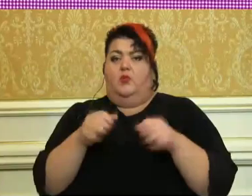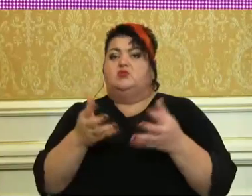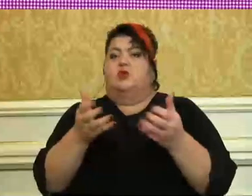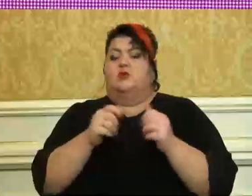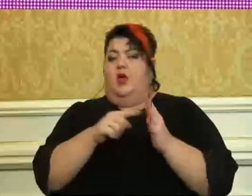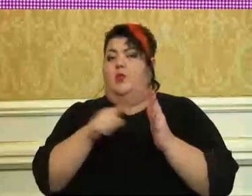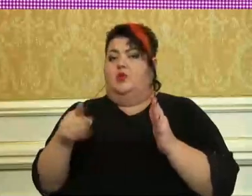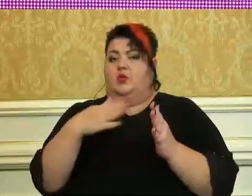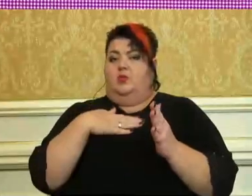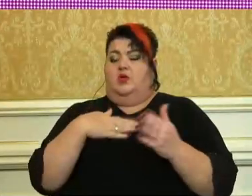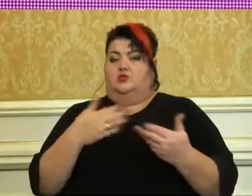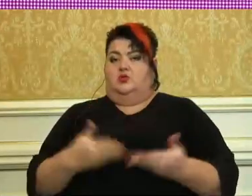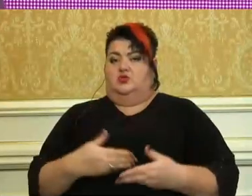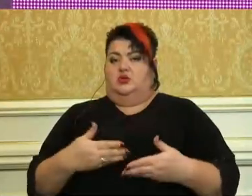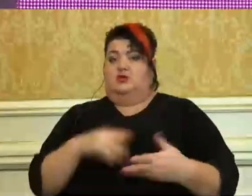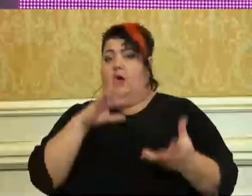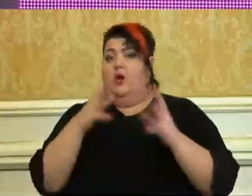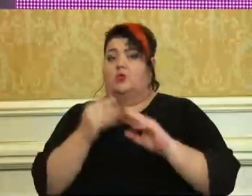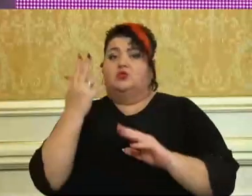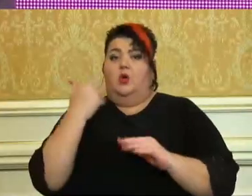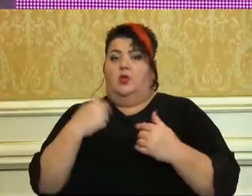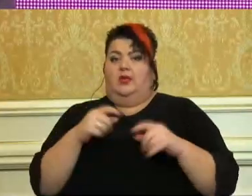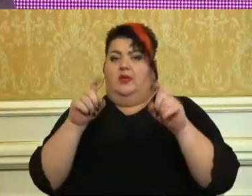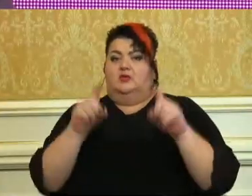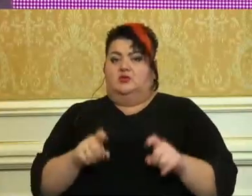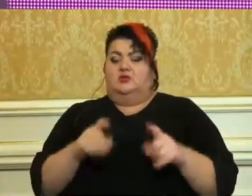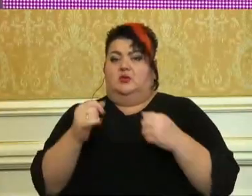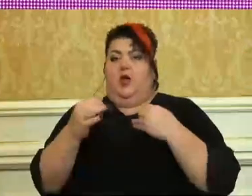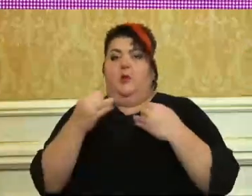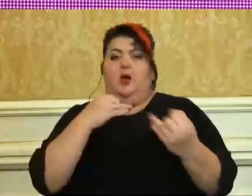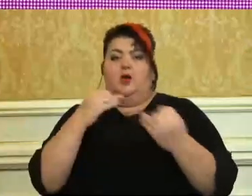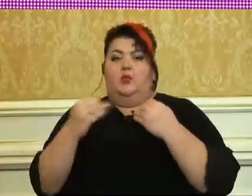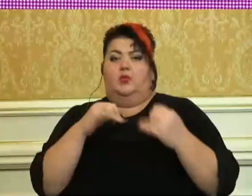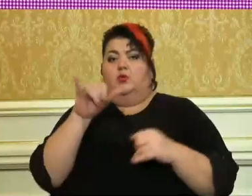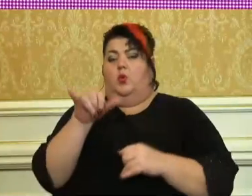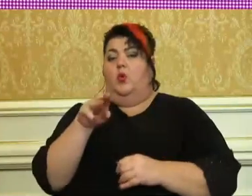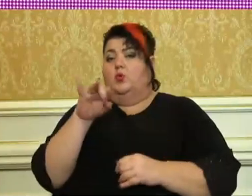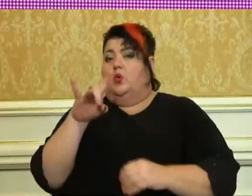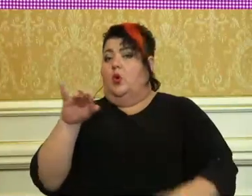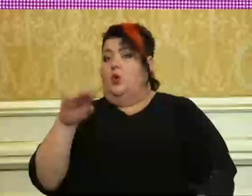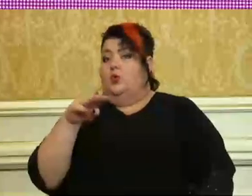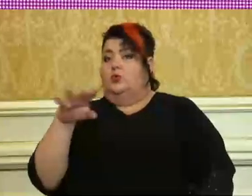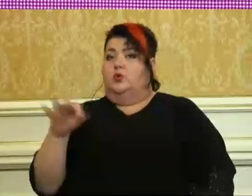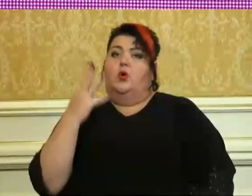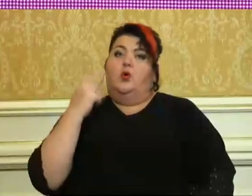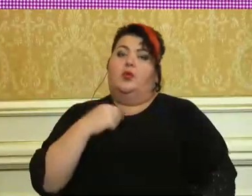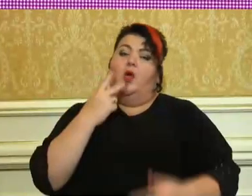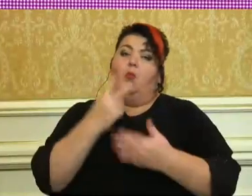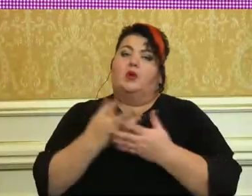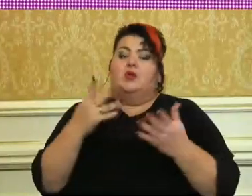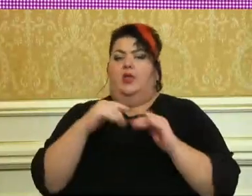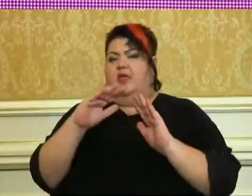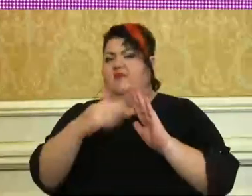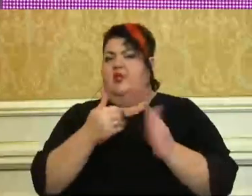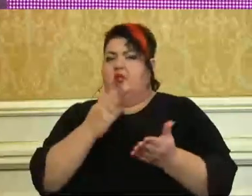So when I sit in my tables in Toronto, Canada, or where I watch our country's next challenge, and Barry's